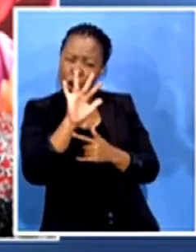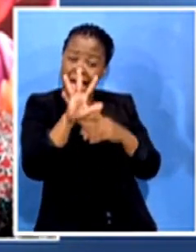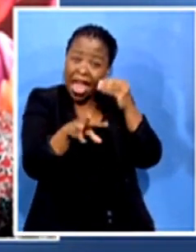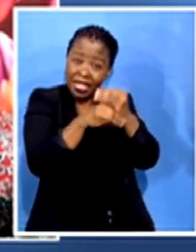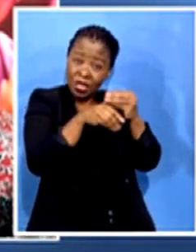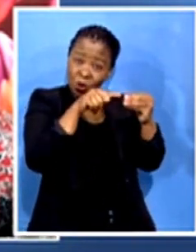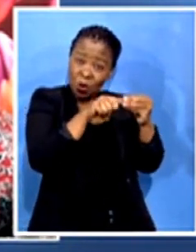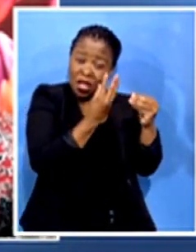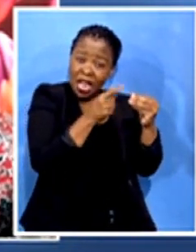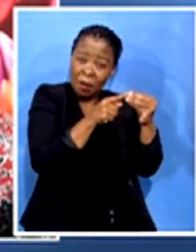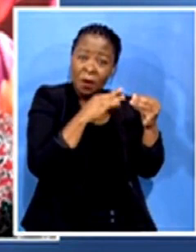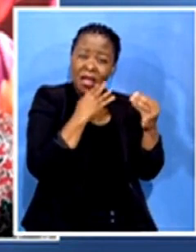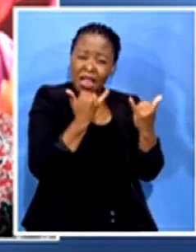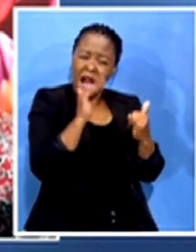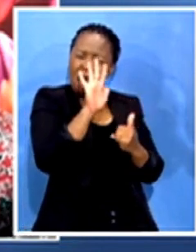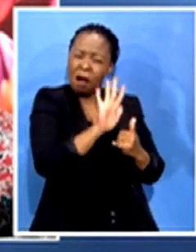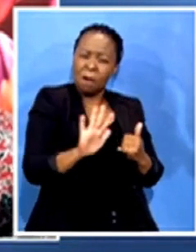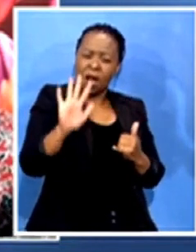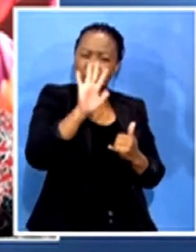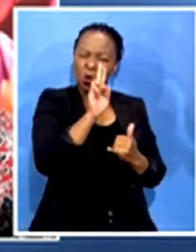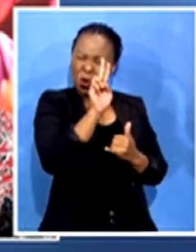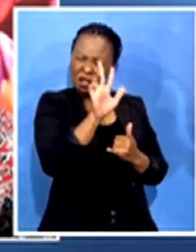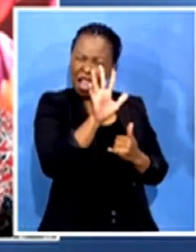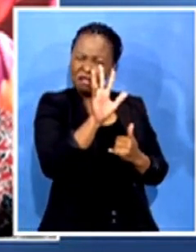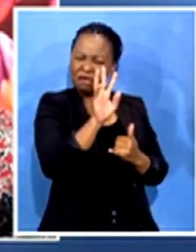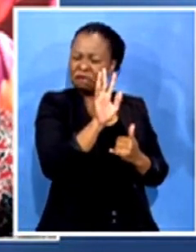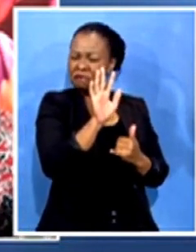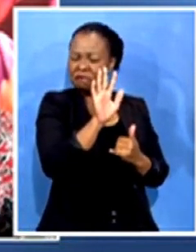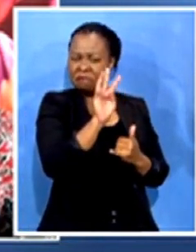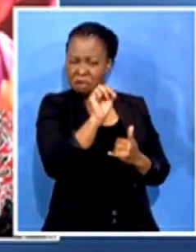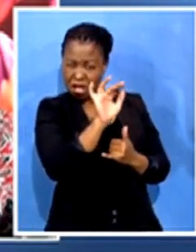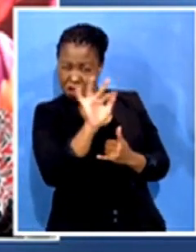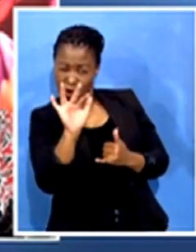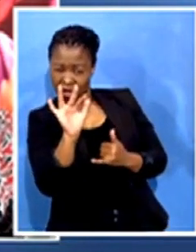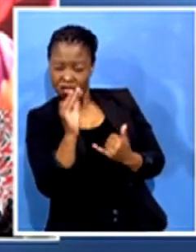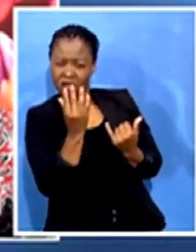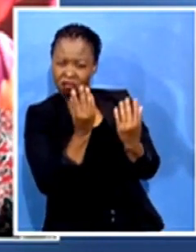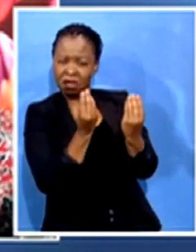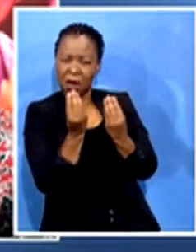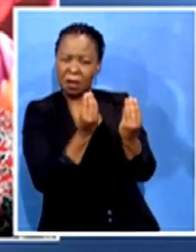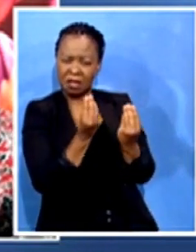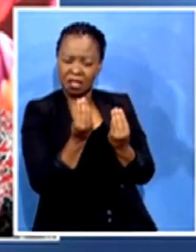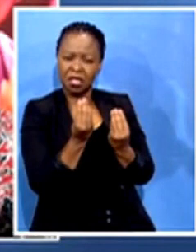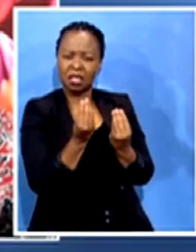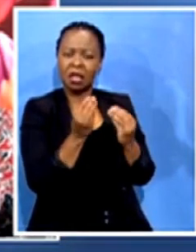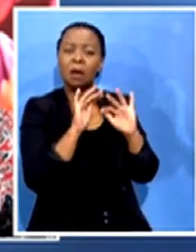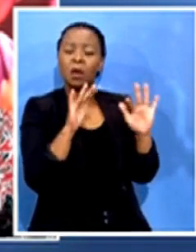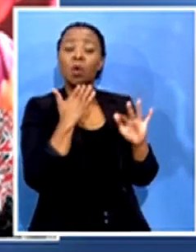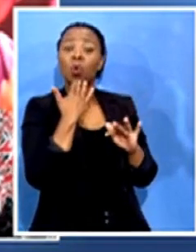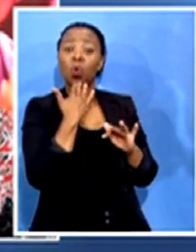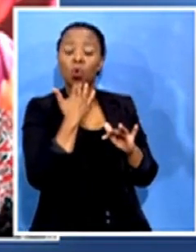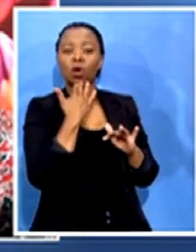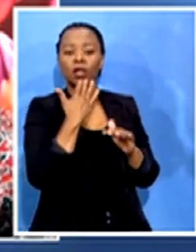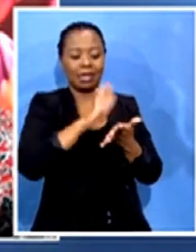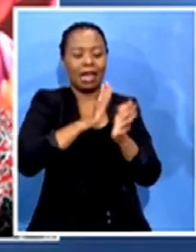more than 25 million numbers in terms of the people who benefit from Sassa. Tell us about the challenges